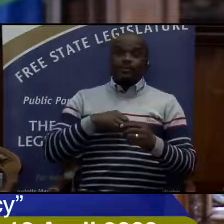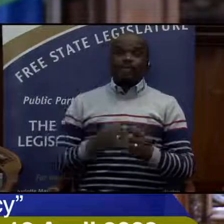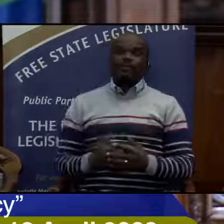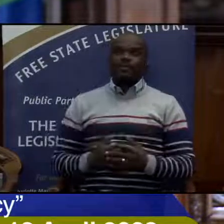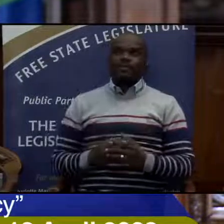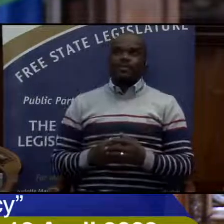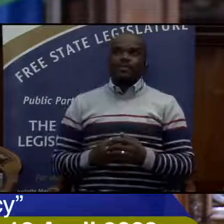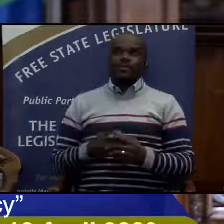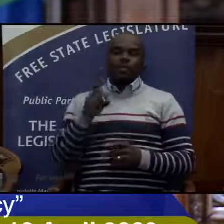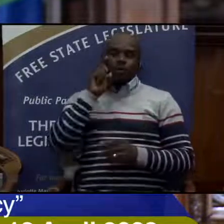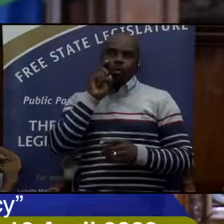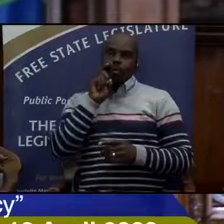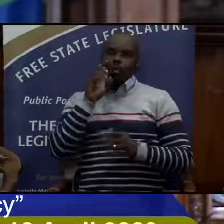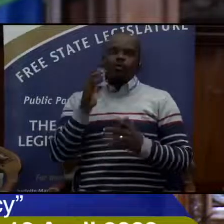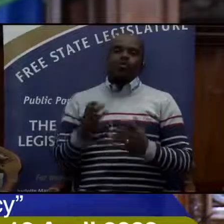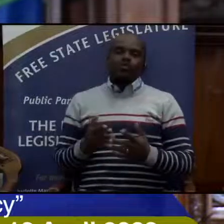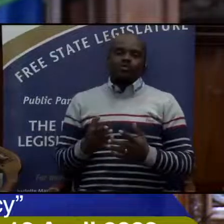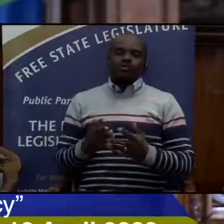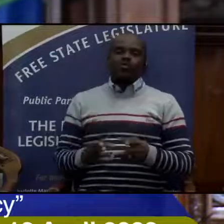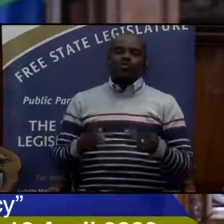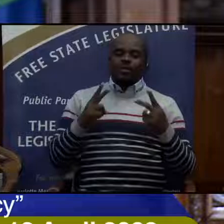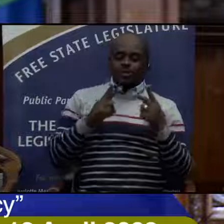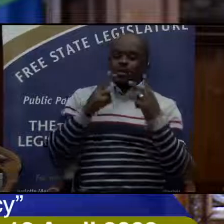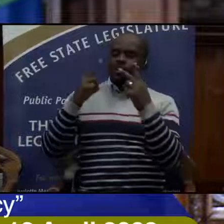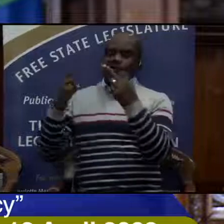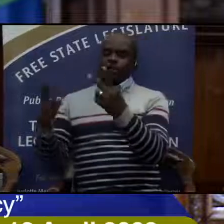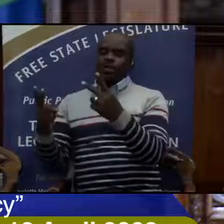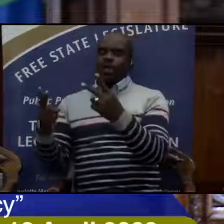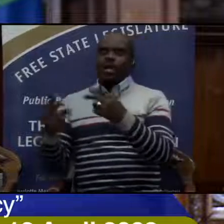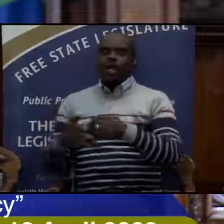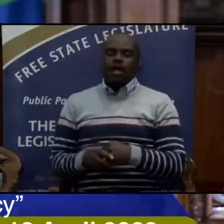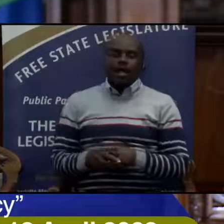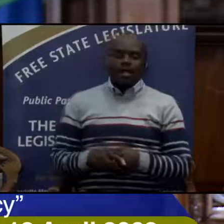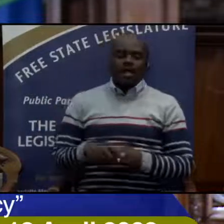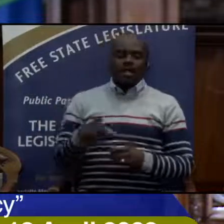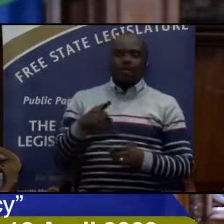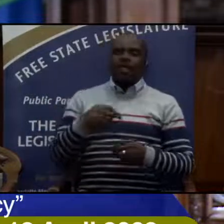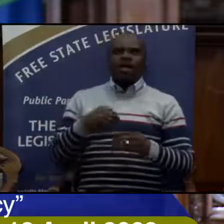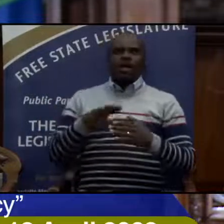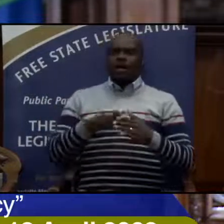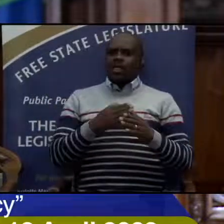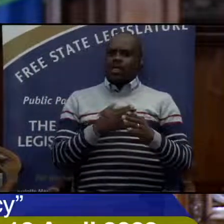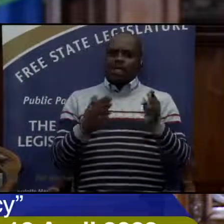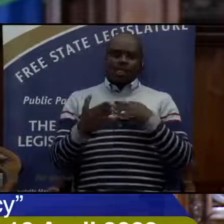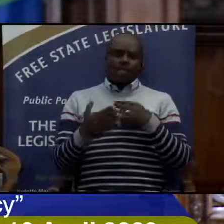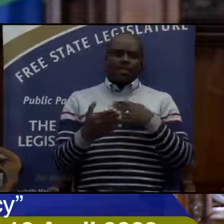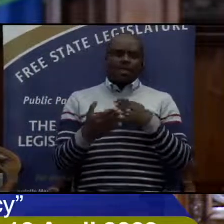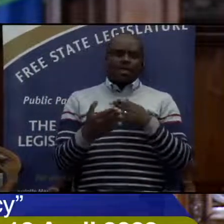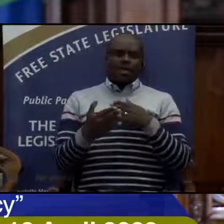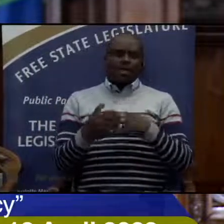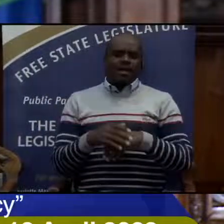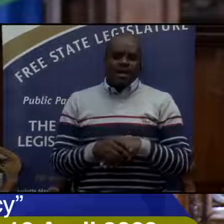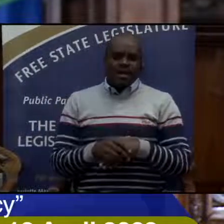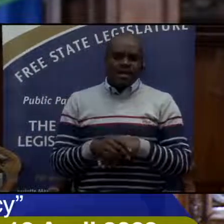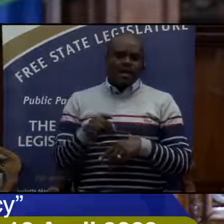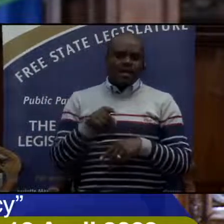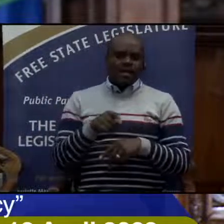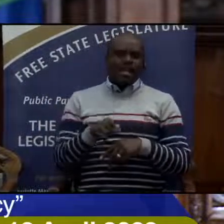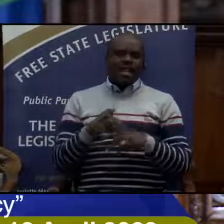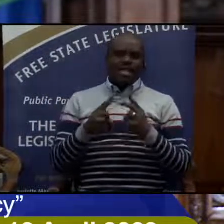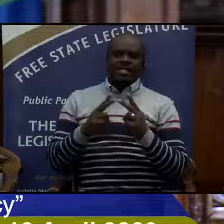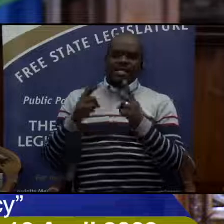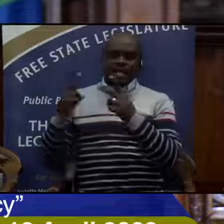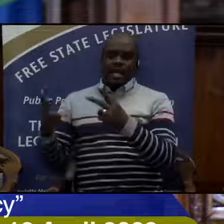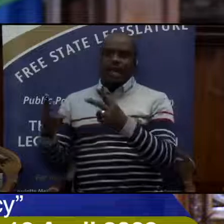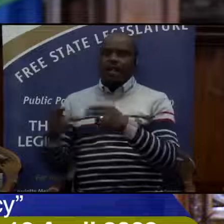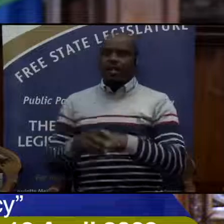But we don't have any reason to visit one another because we still have a scores to settle the injustice of the past. So we must deal with that